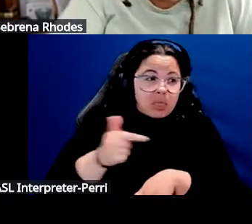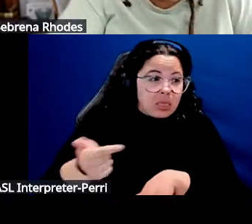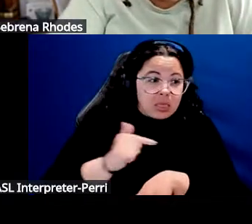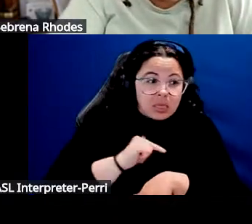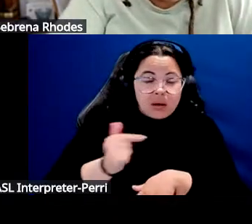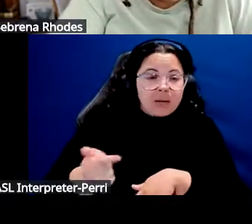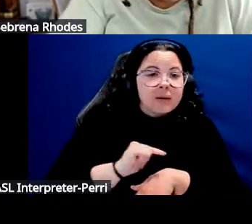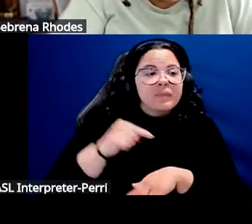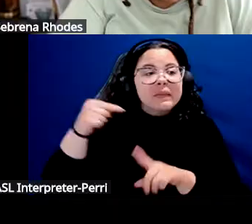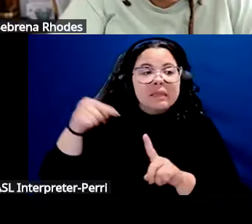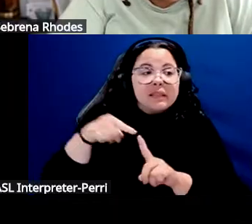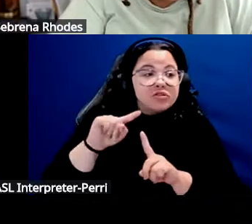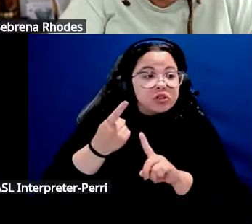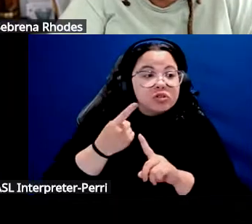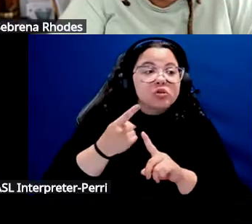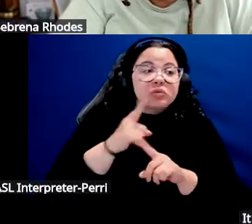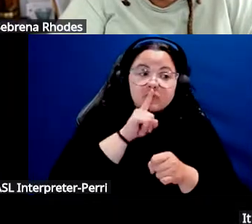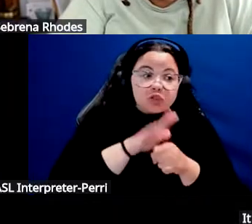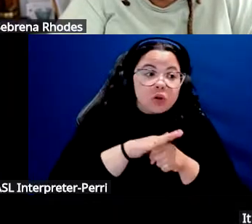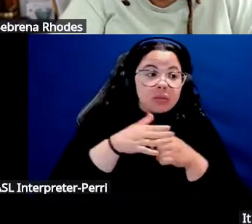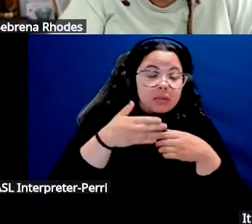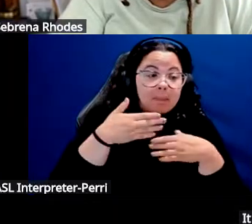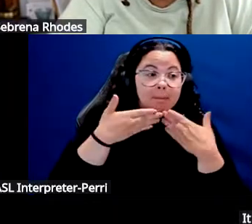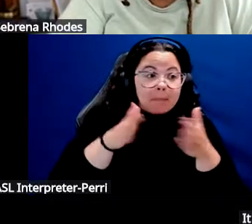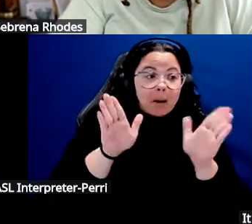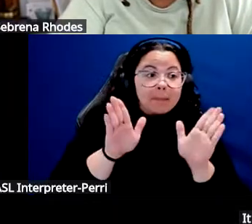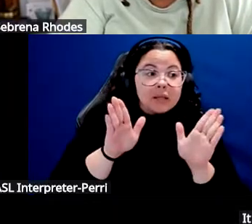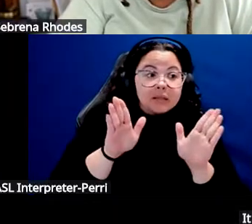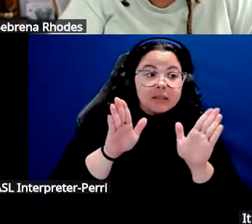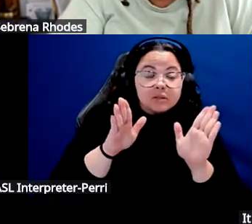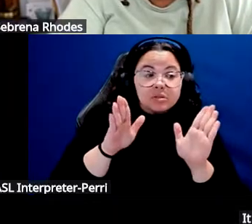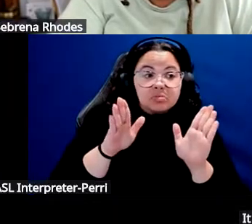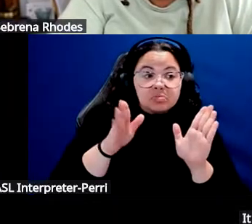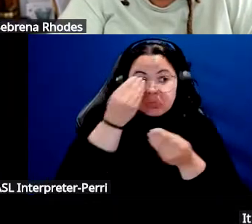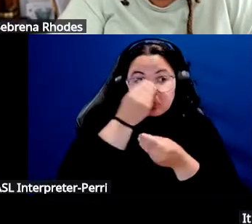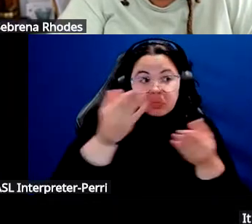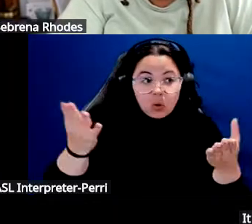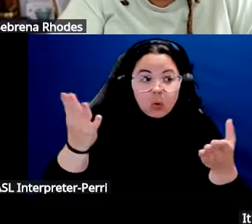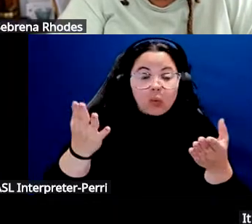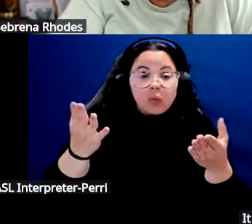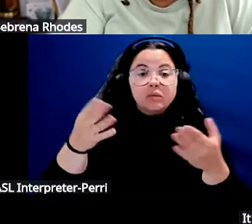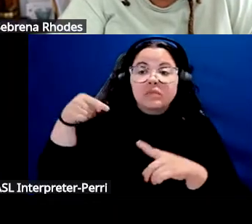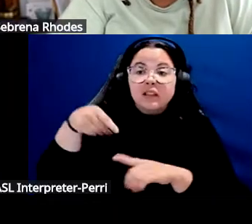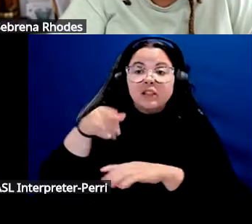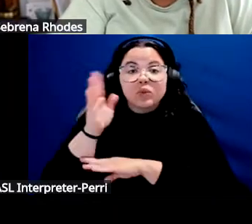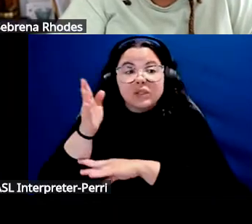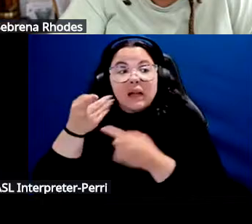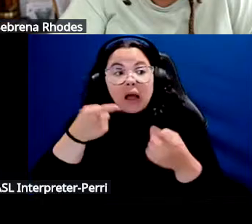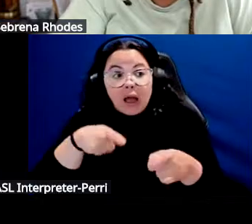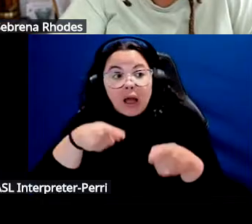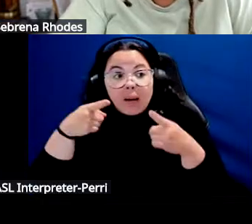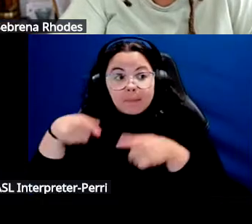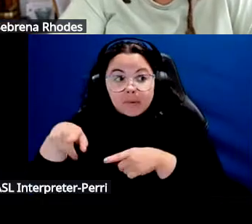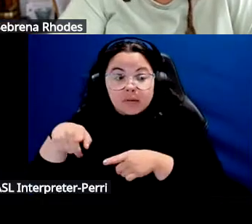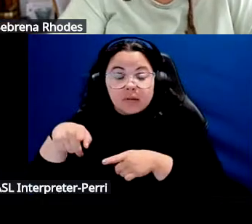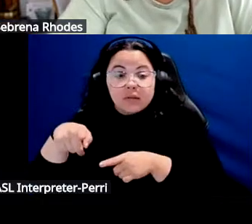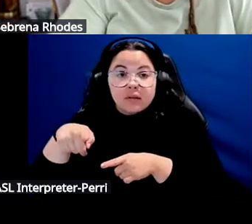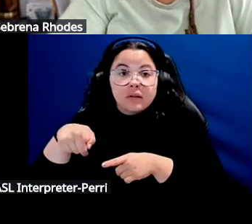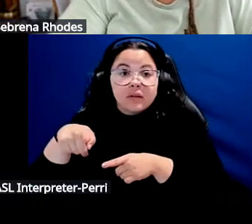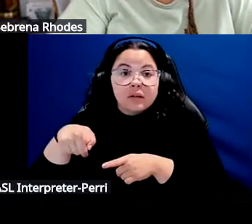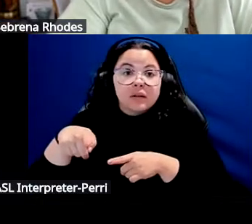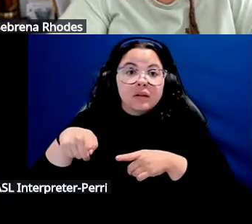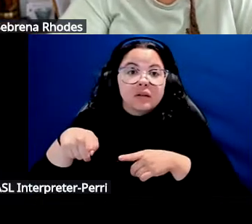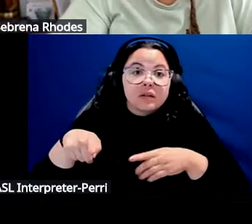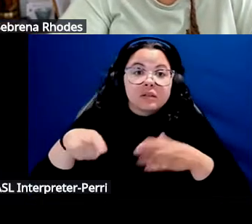so to ensure that the public is noticed about the project. These presentations are happening so that the public knows. And